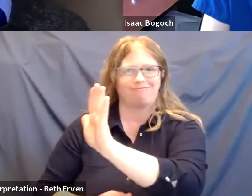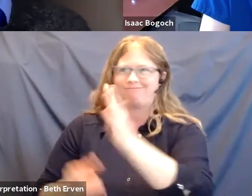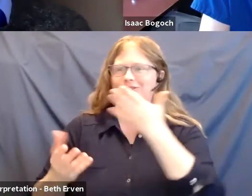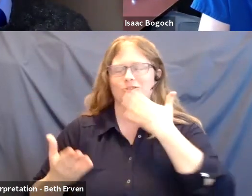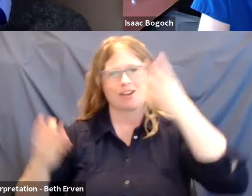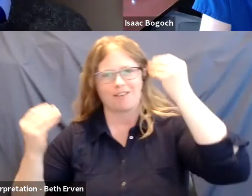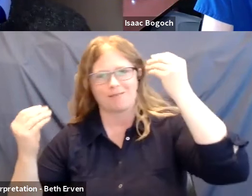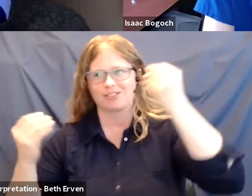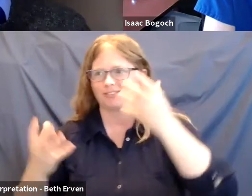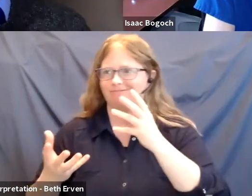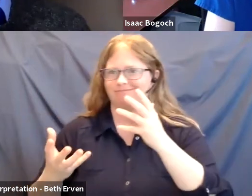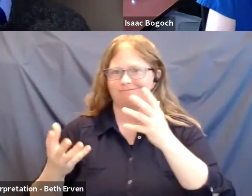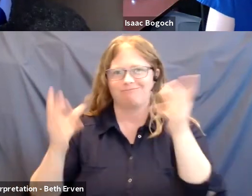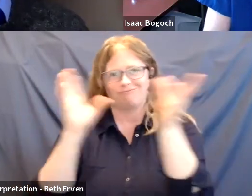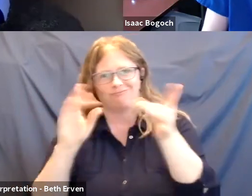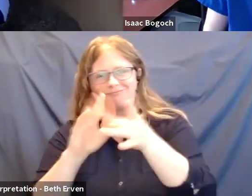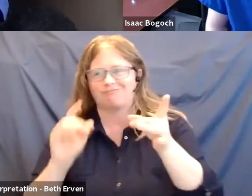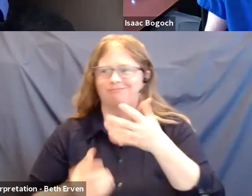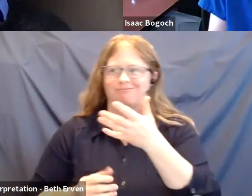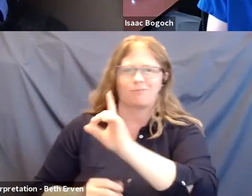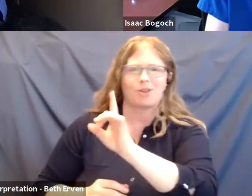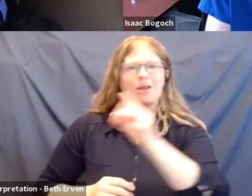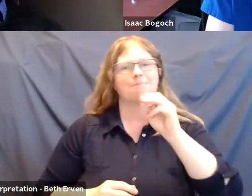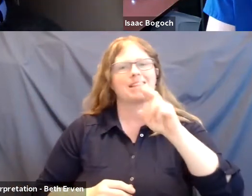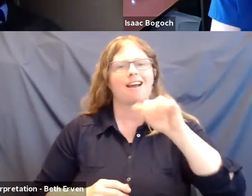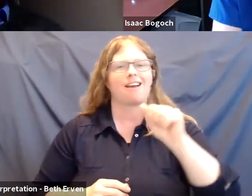with all of us on in the media. So thank you.